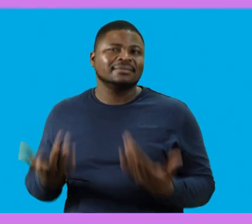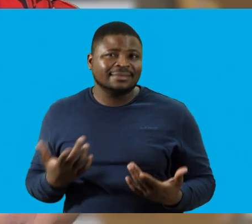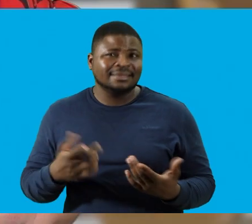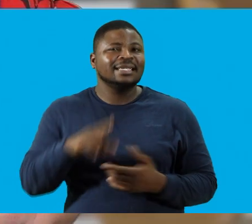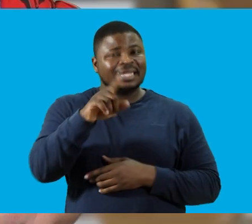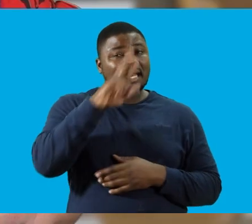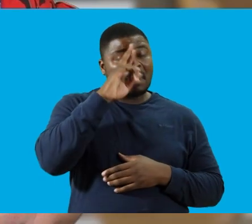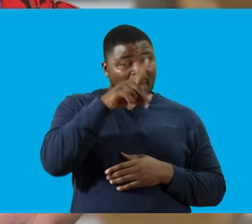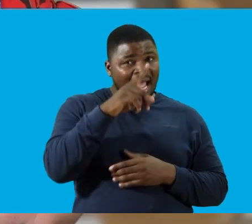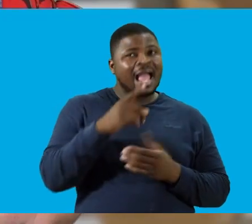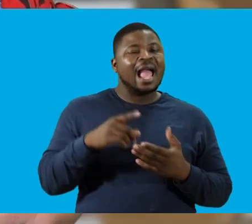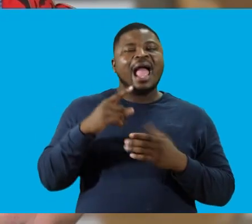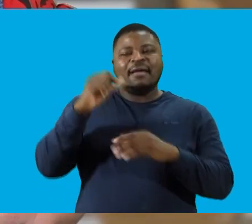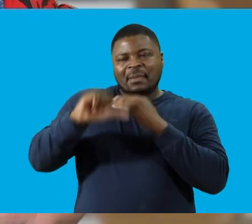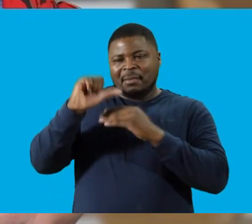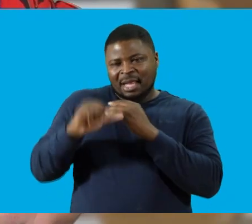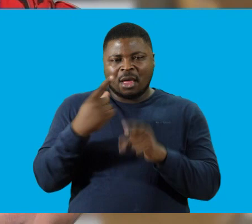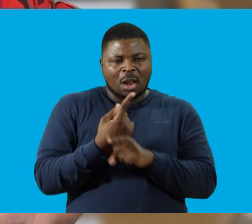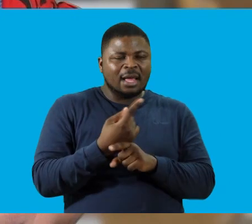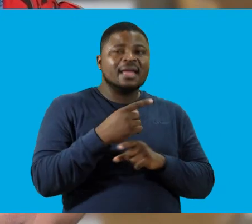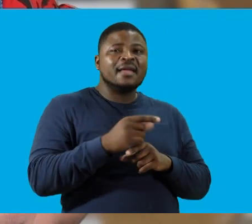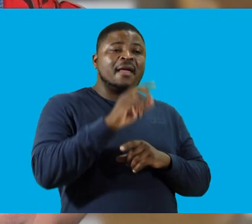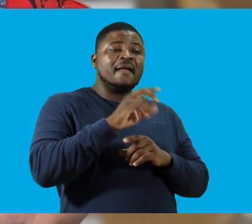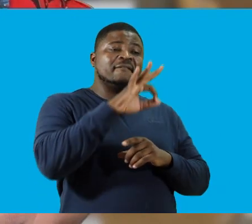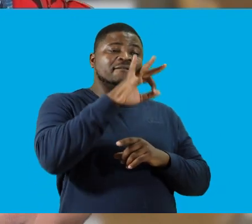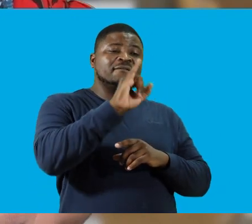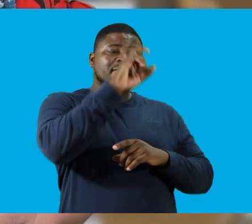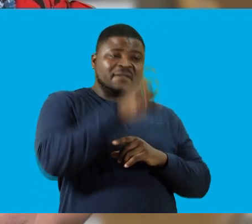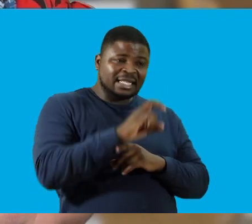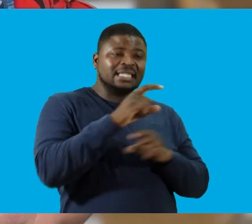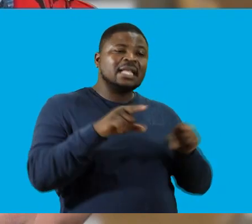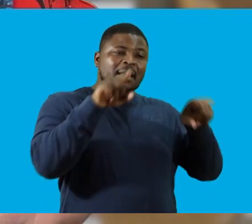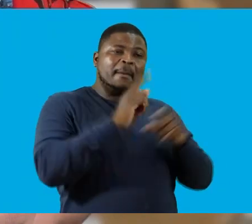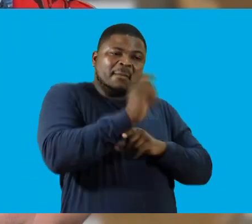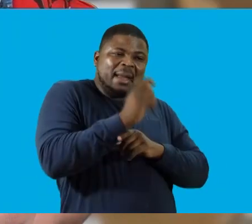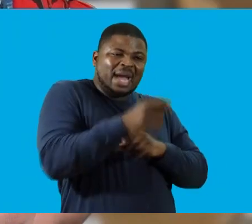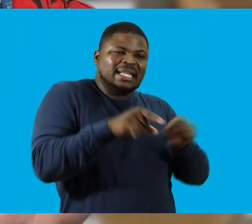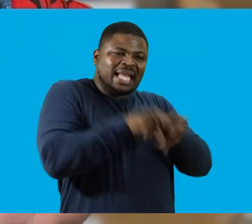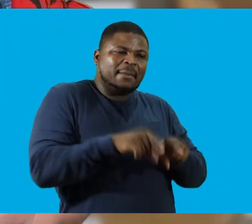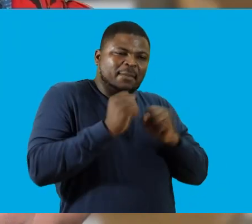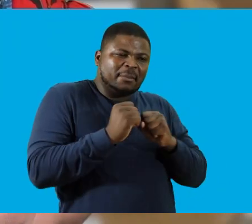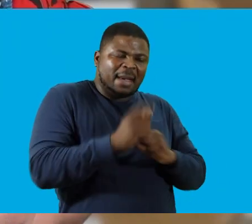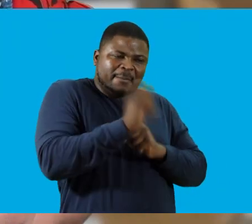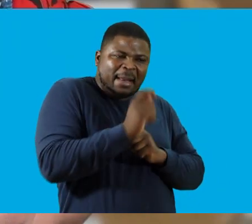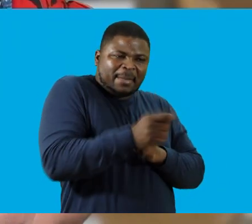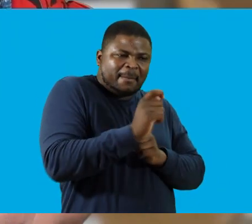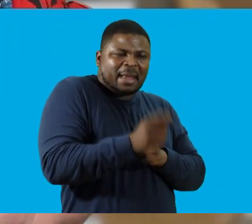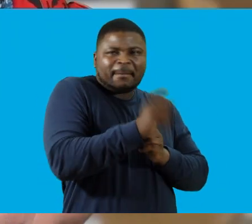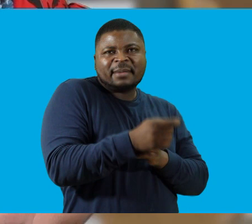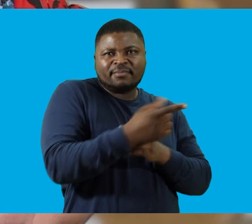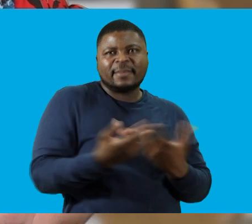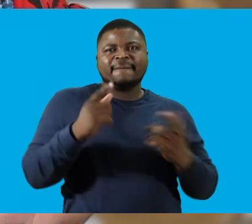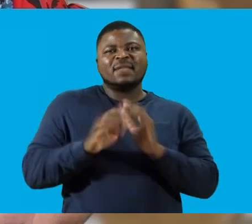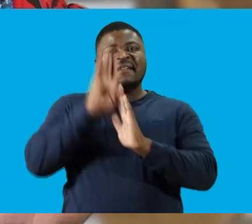between that? Fixed, every month, the same amount. Variable, every month,